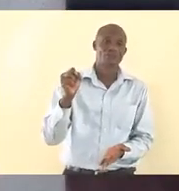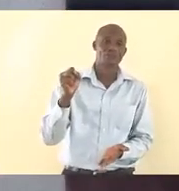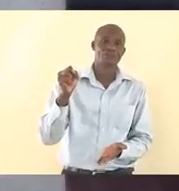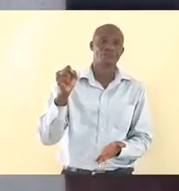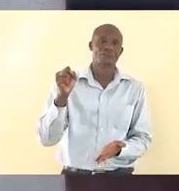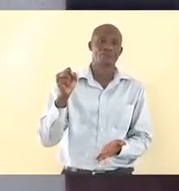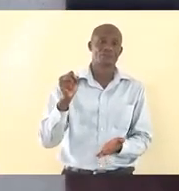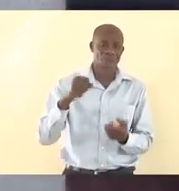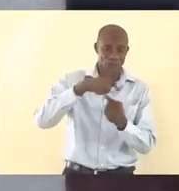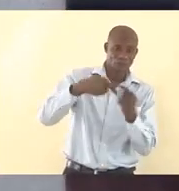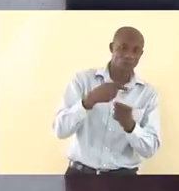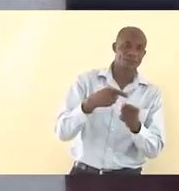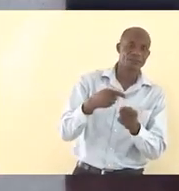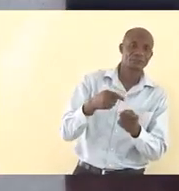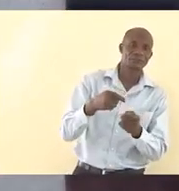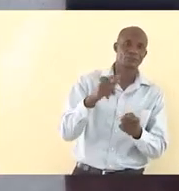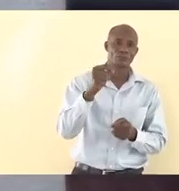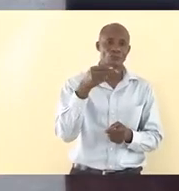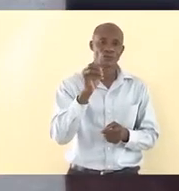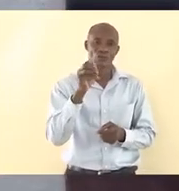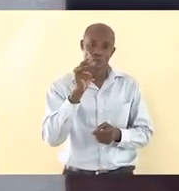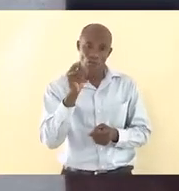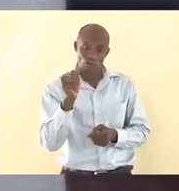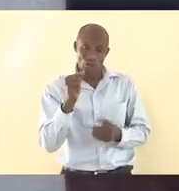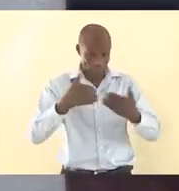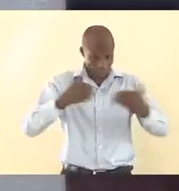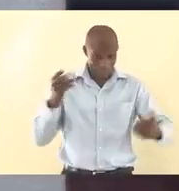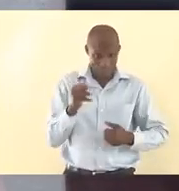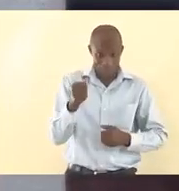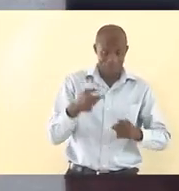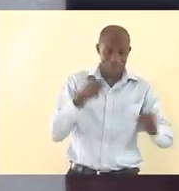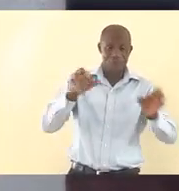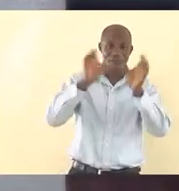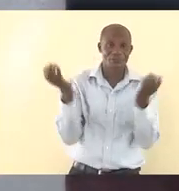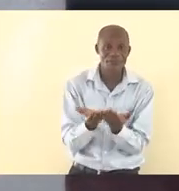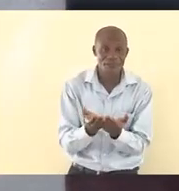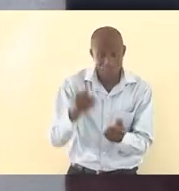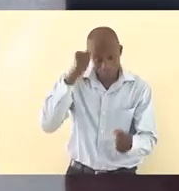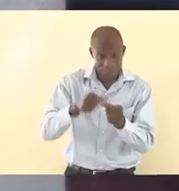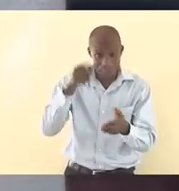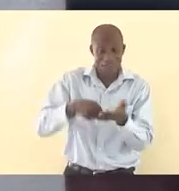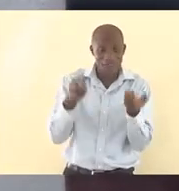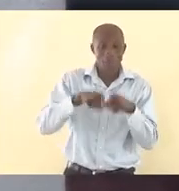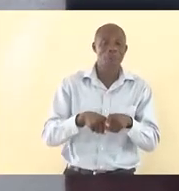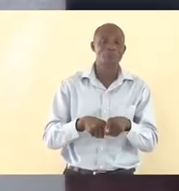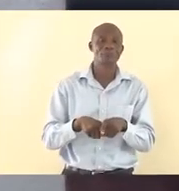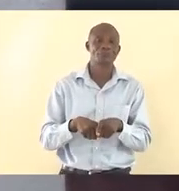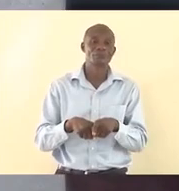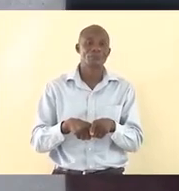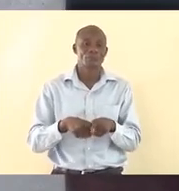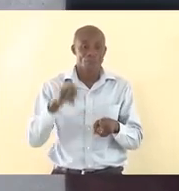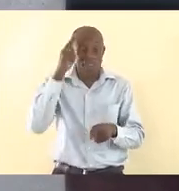When St. Thomas separated himself from the community, you remember what happened? When he separated himself from the community, he